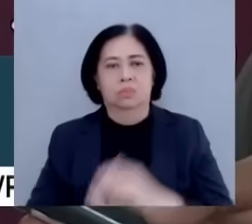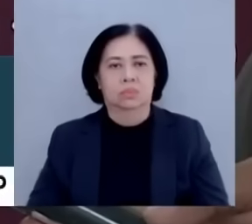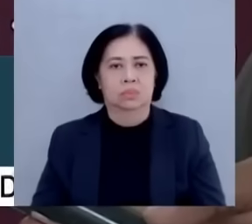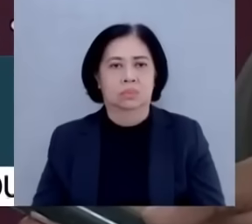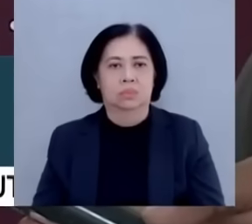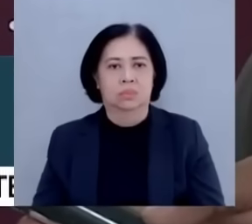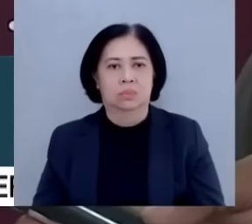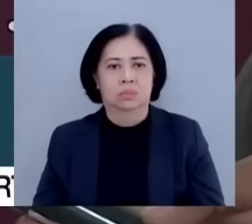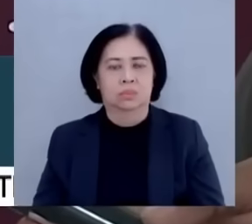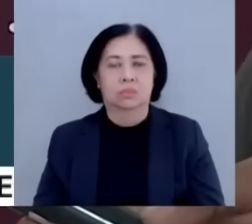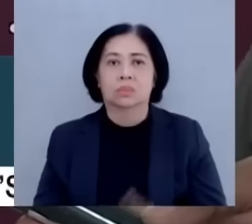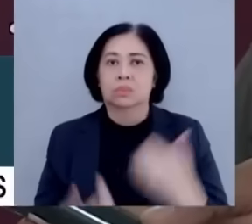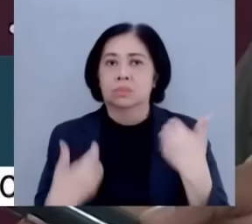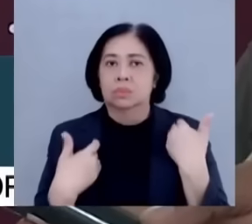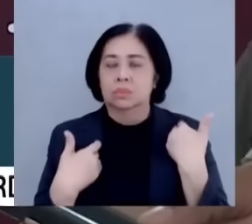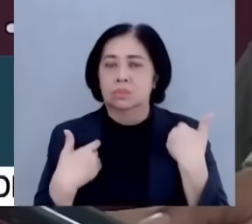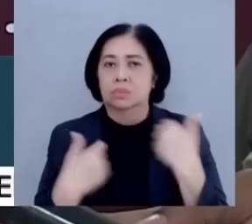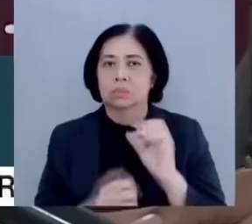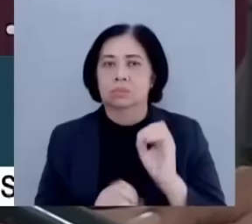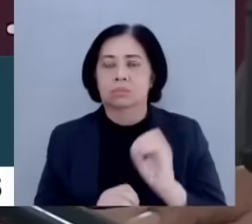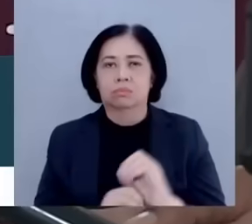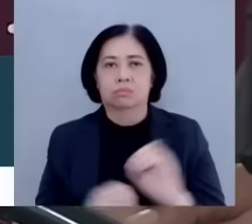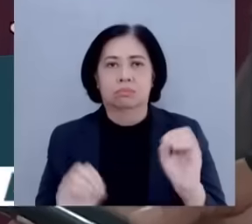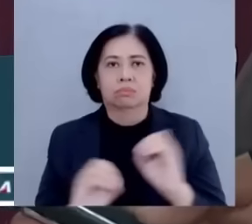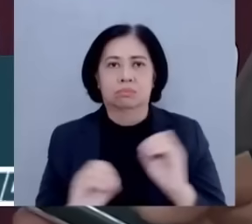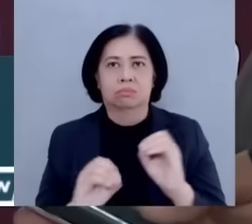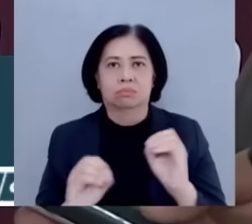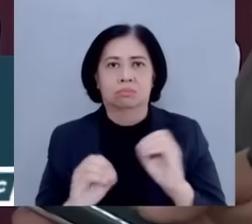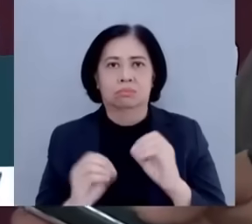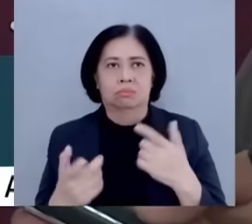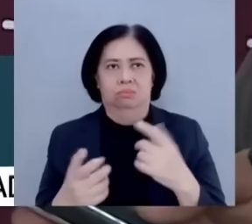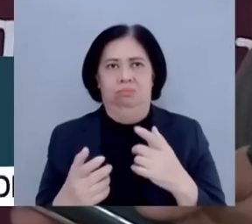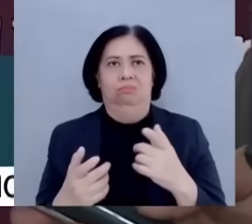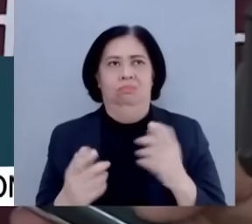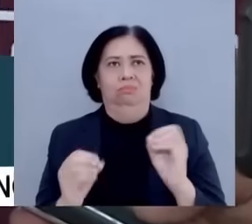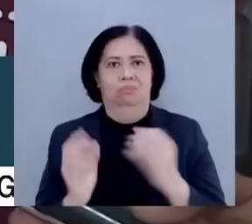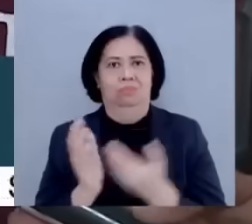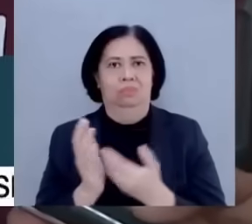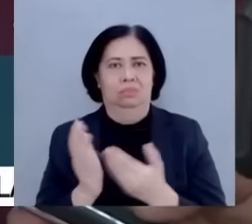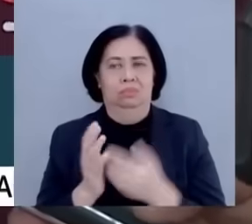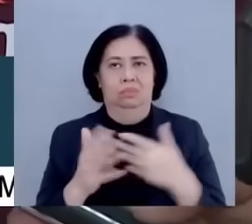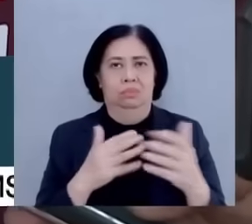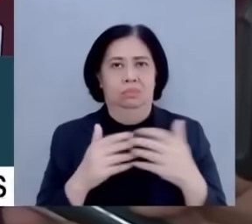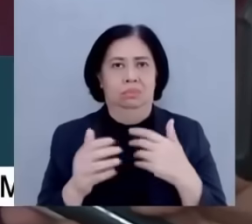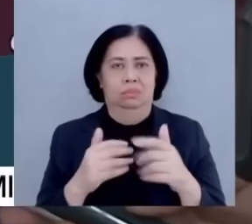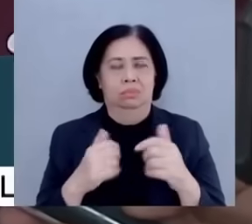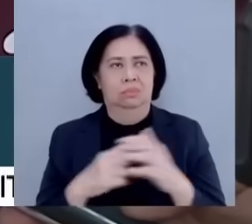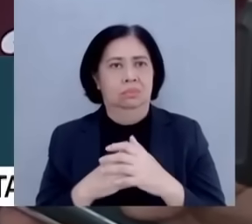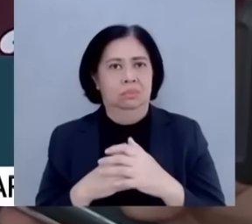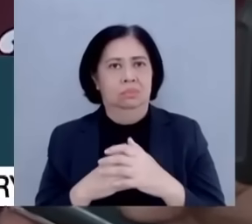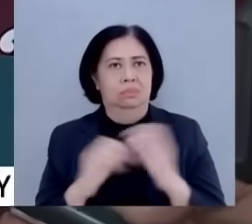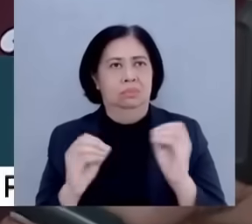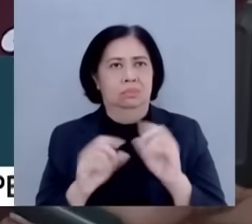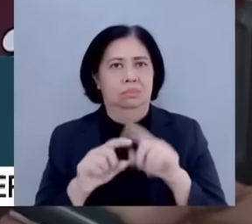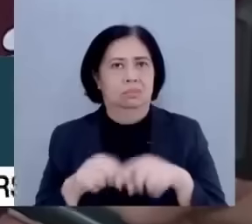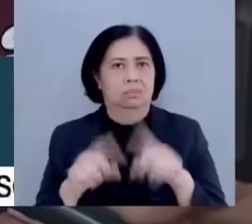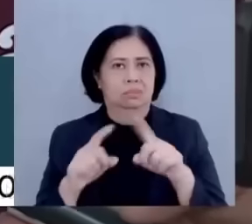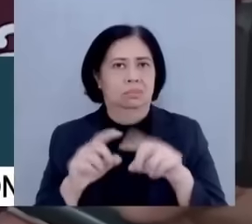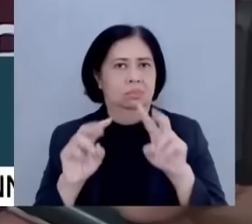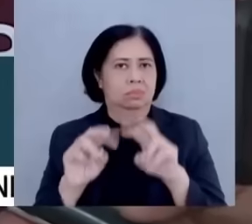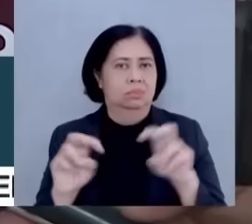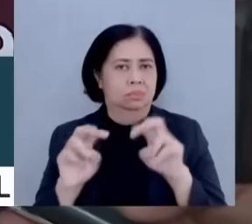There is absolutely no flesh on the bone, and despite the absence of a reliable